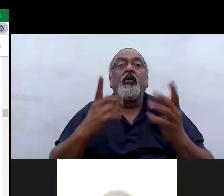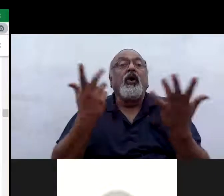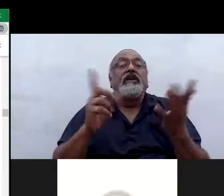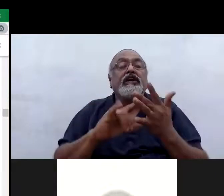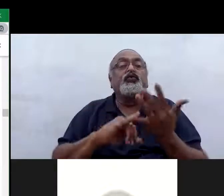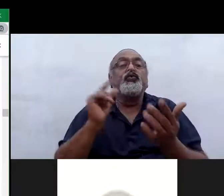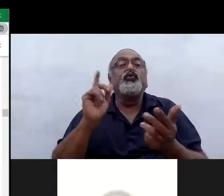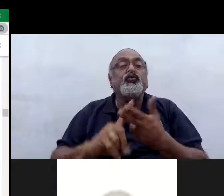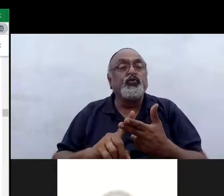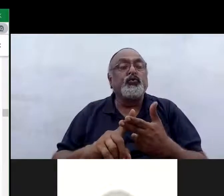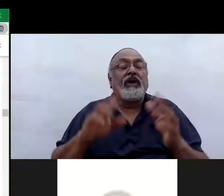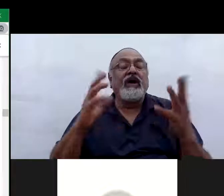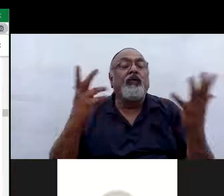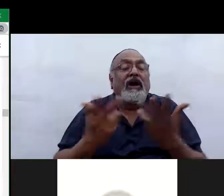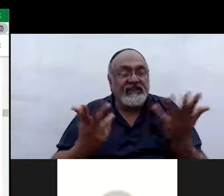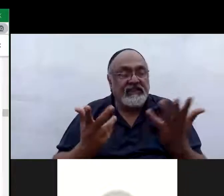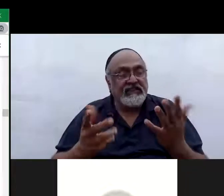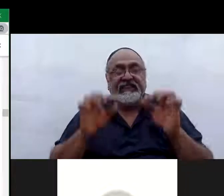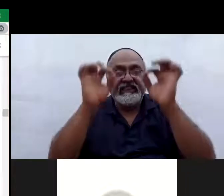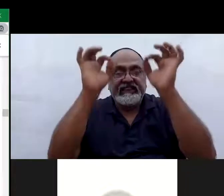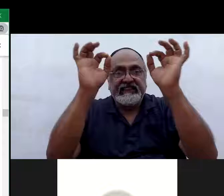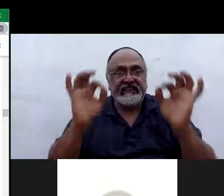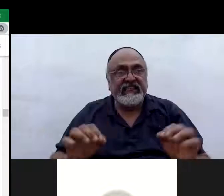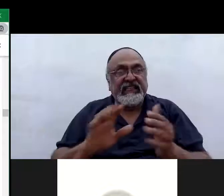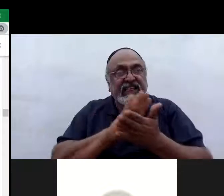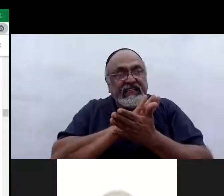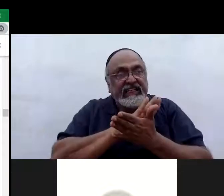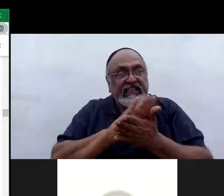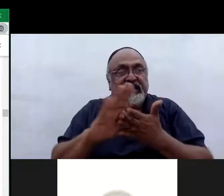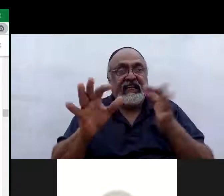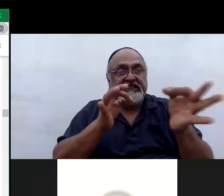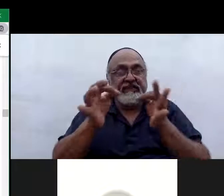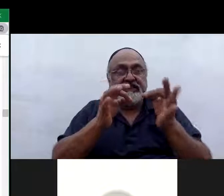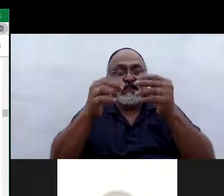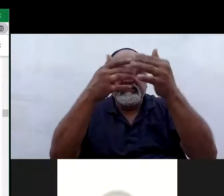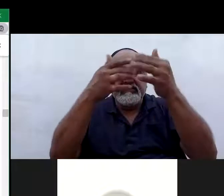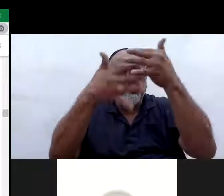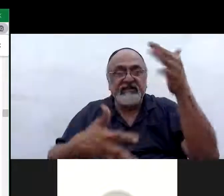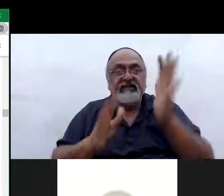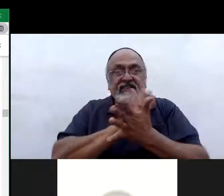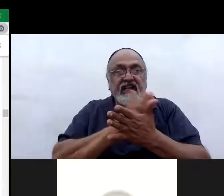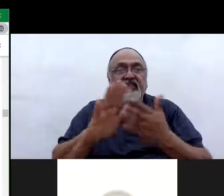here. We have seen the detailed description of these issues,